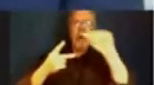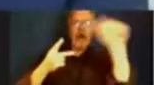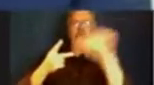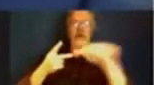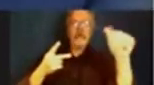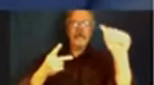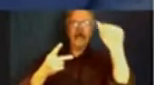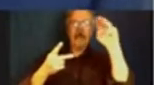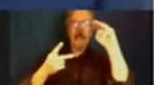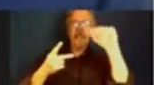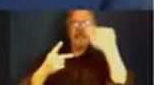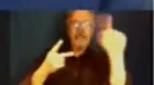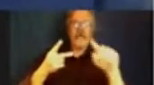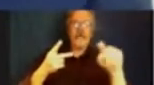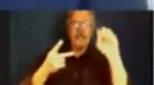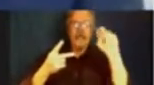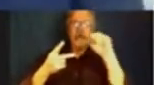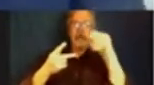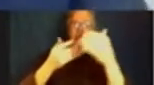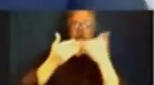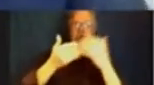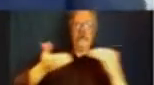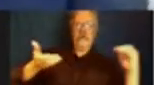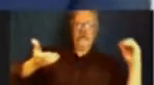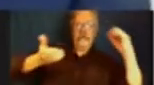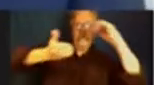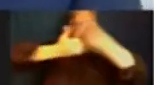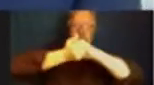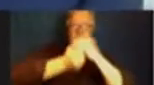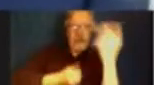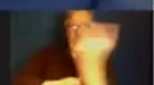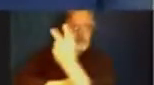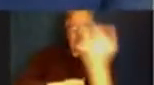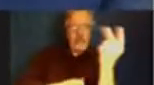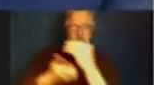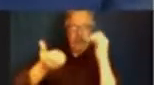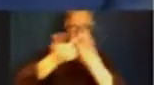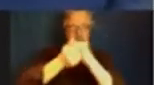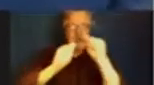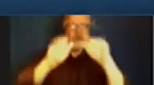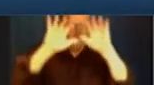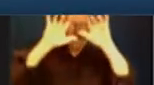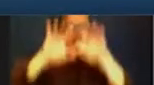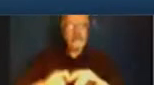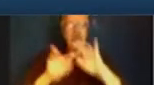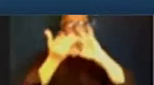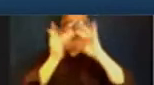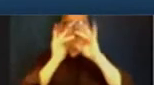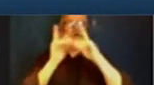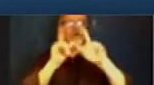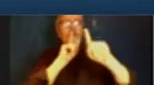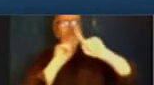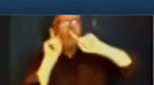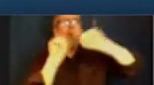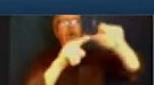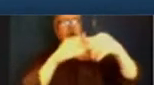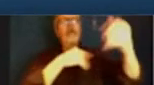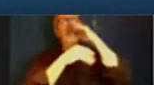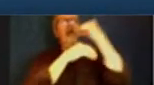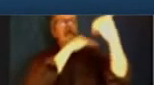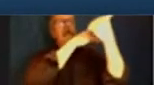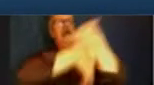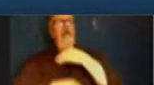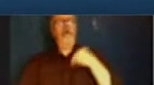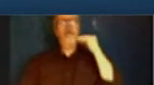go to this portal and directly order these tests for delivery to your home. We will be putting 3.5 million of